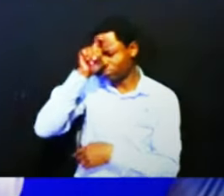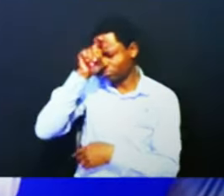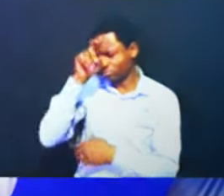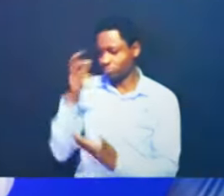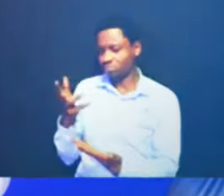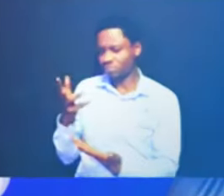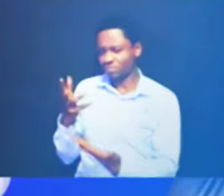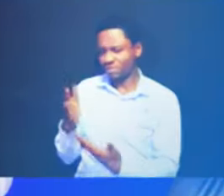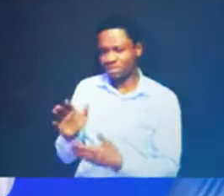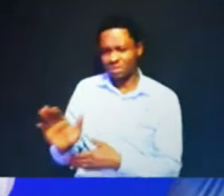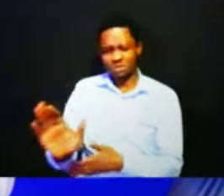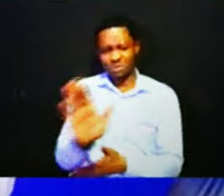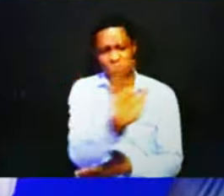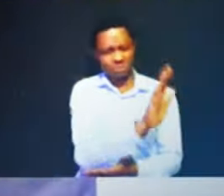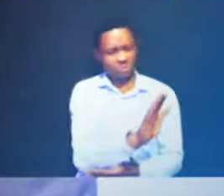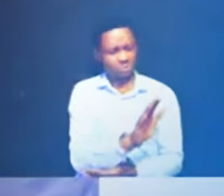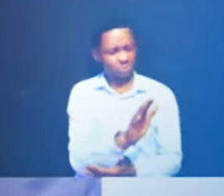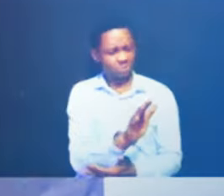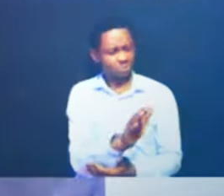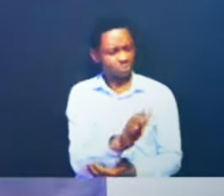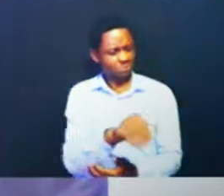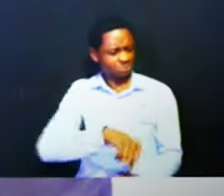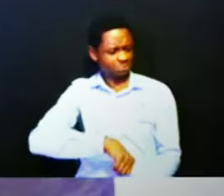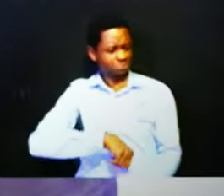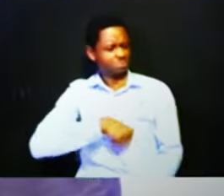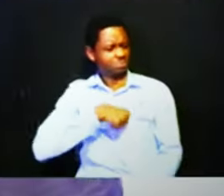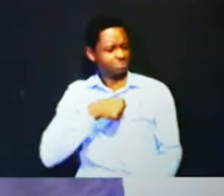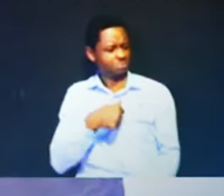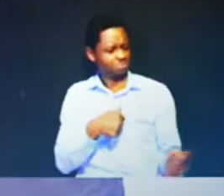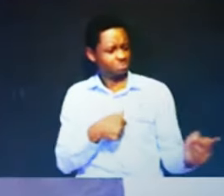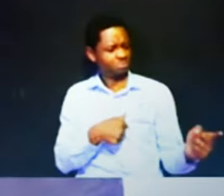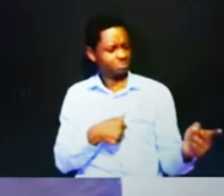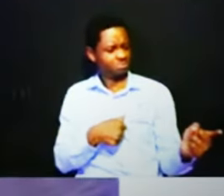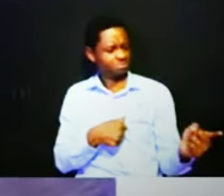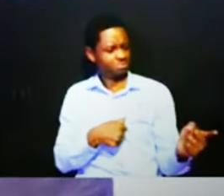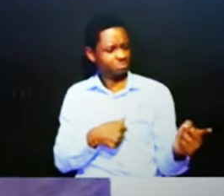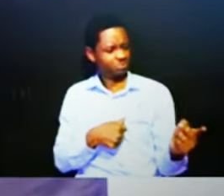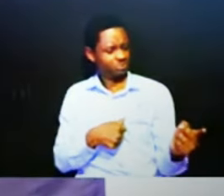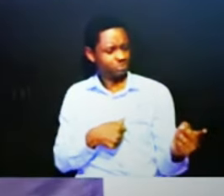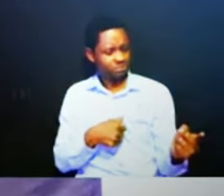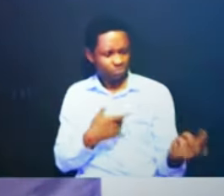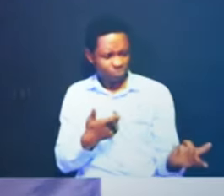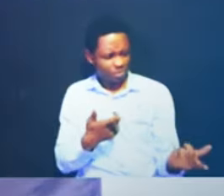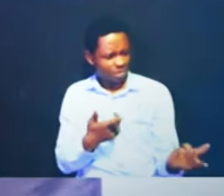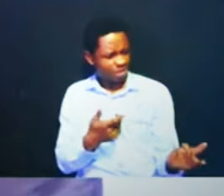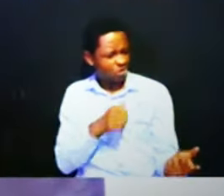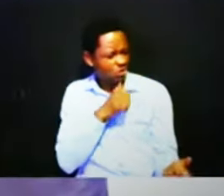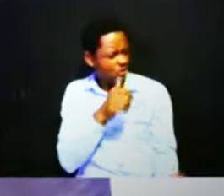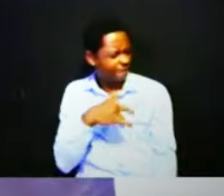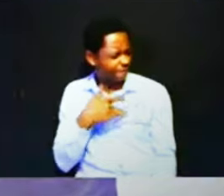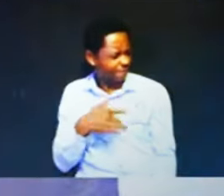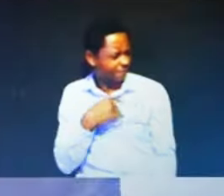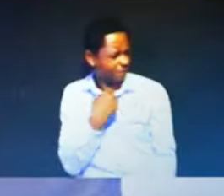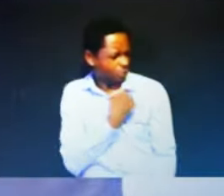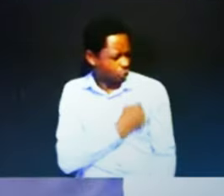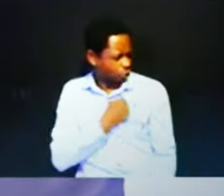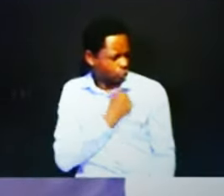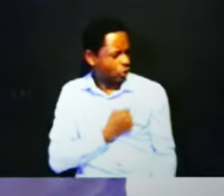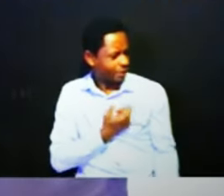And you are proud. Shouldn't you rather have gone into mourning and have put out of your